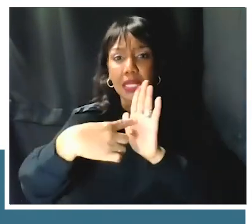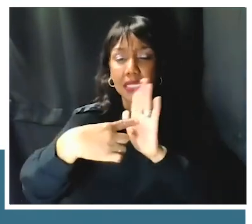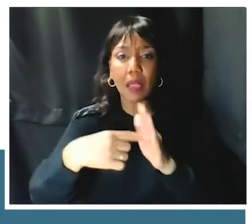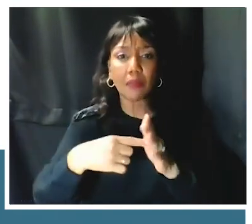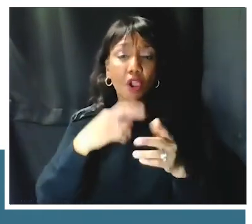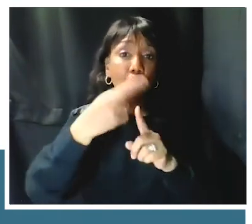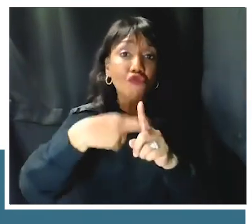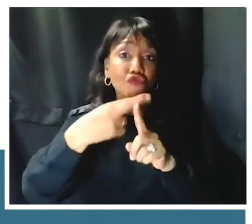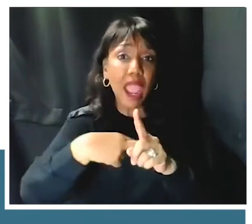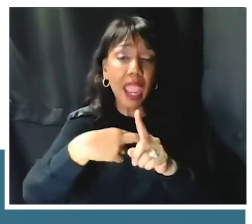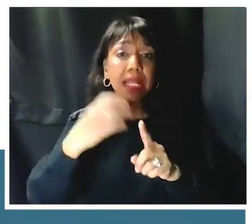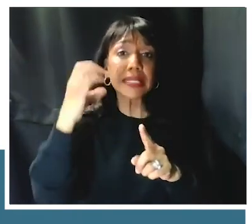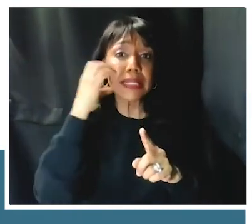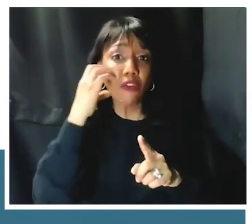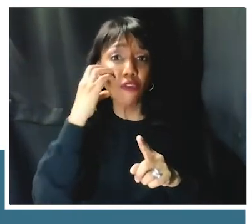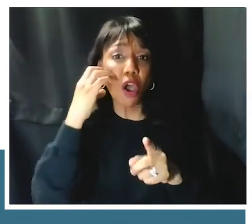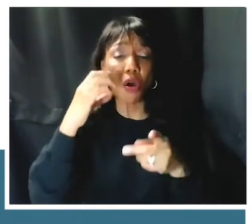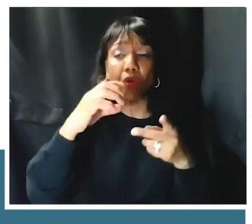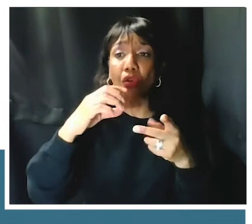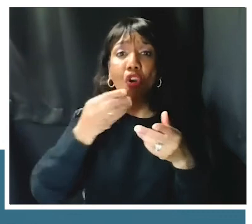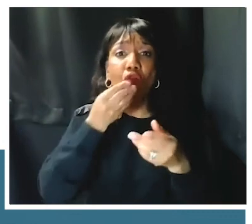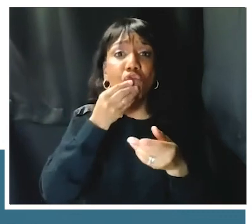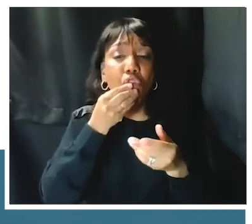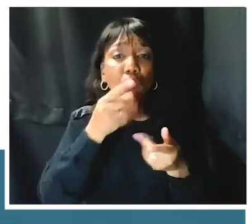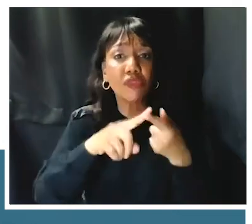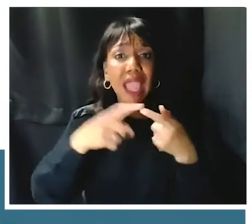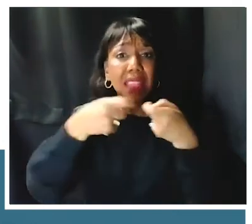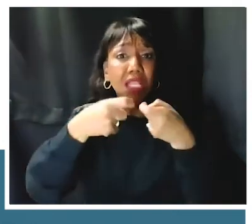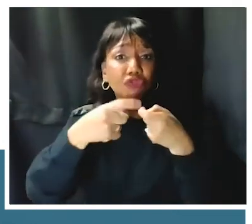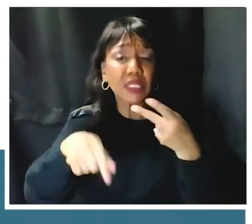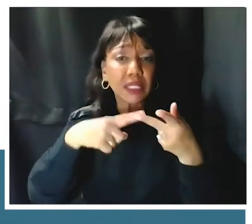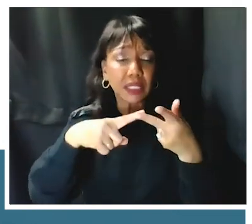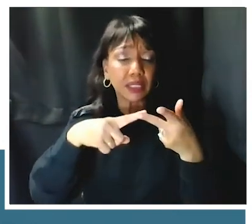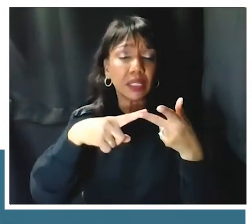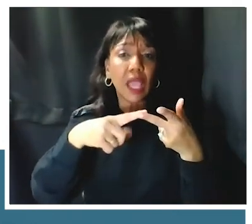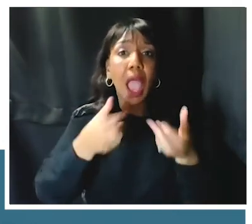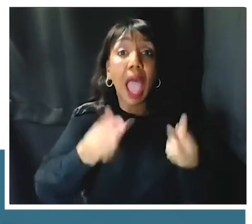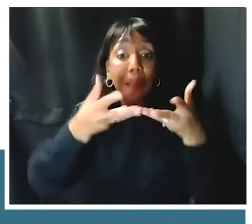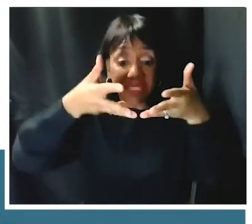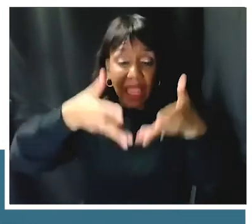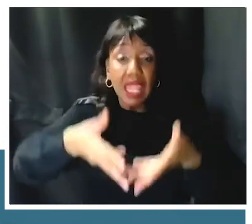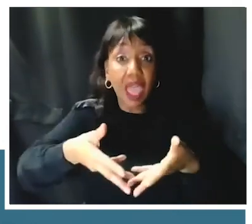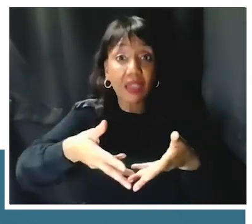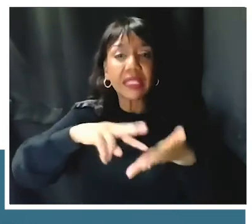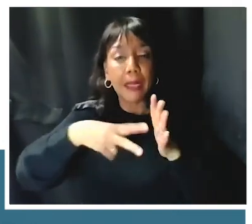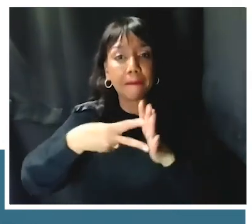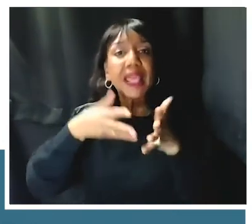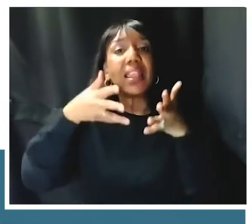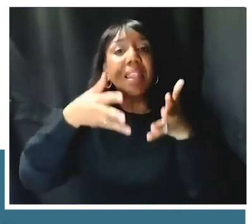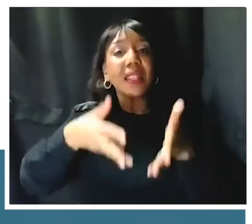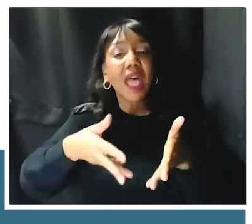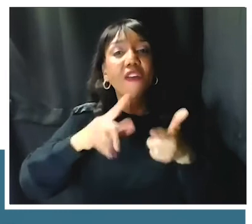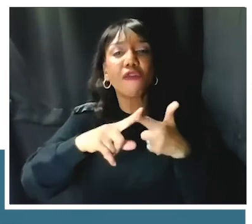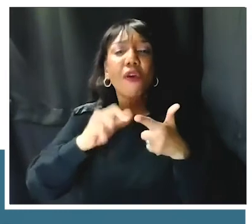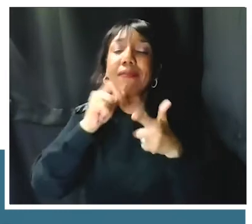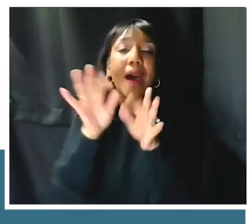example, rent, cell phone, groceries, electricity. The amount left is the amount you have left over